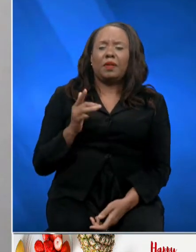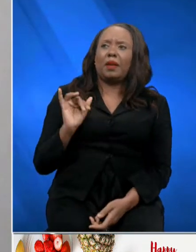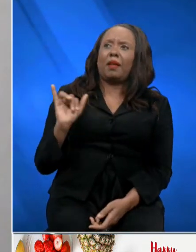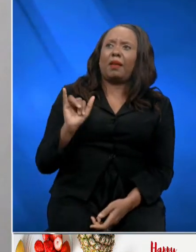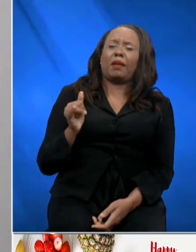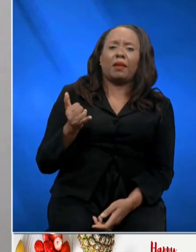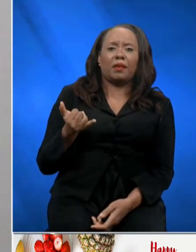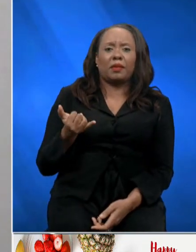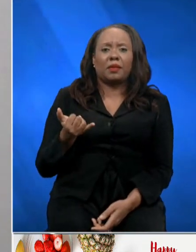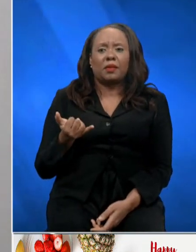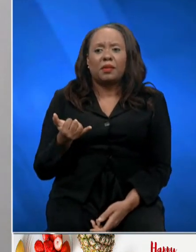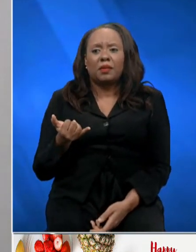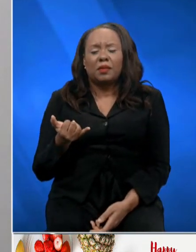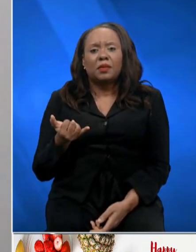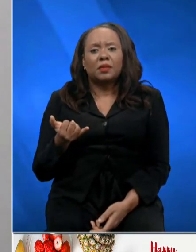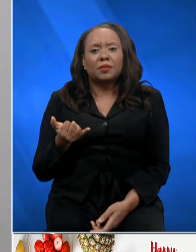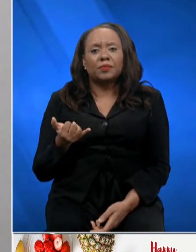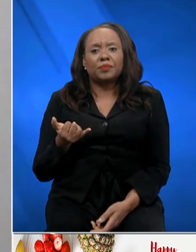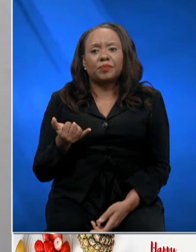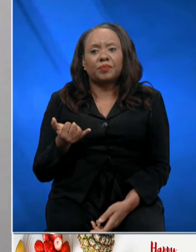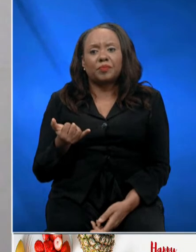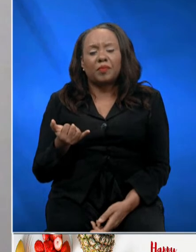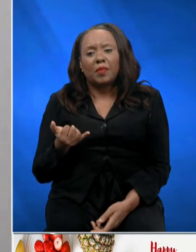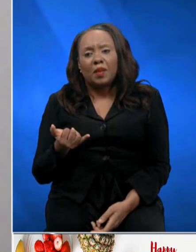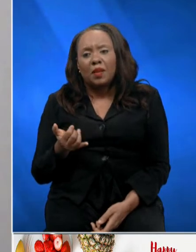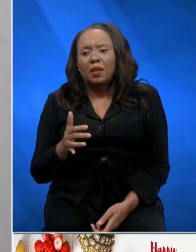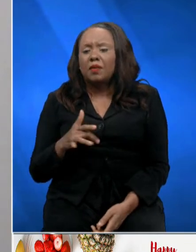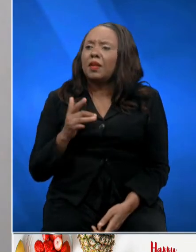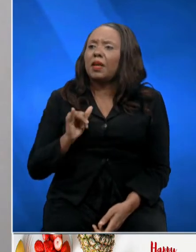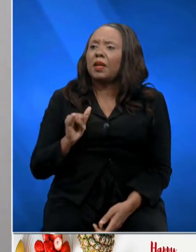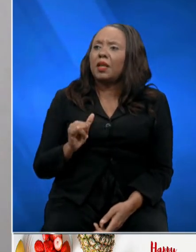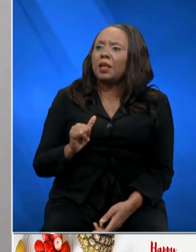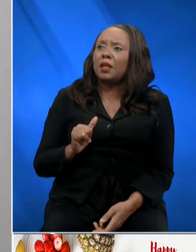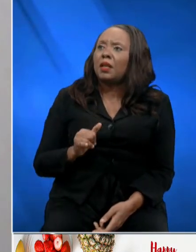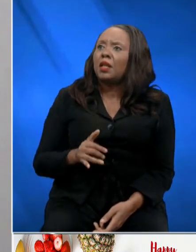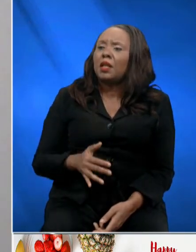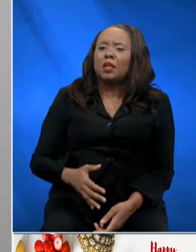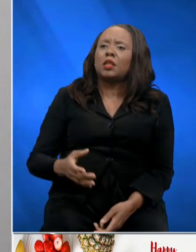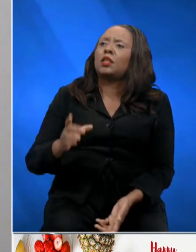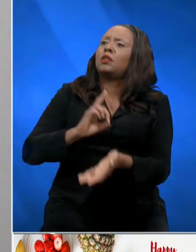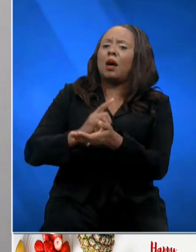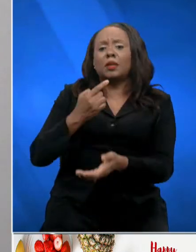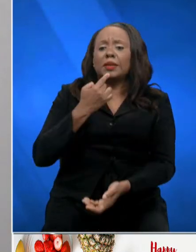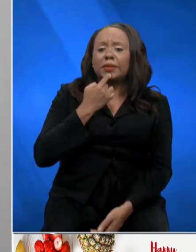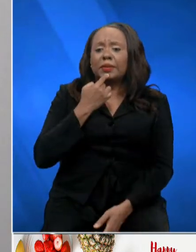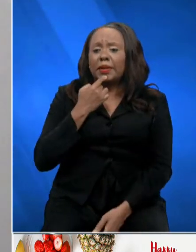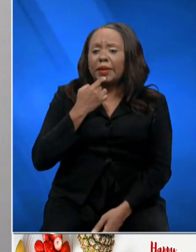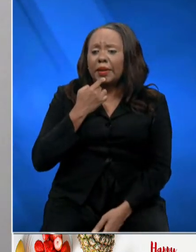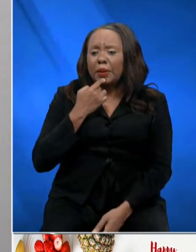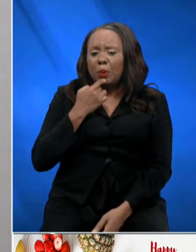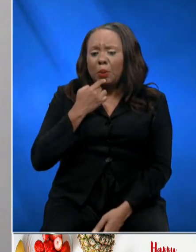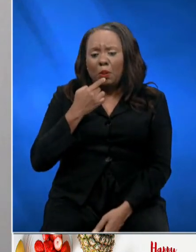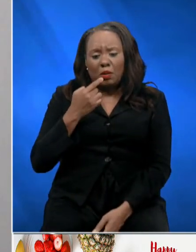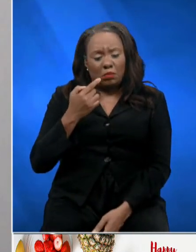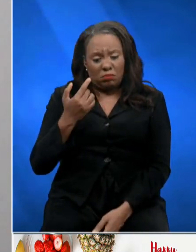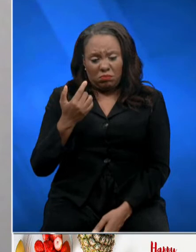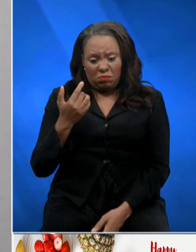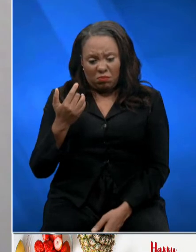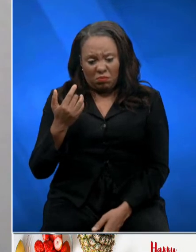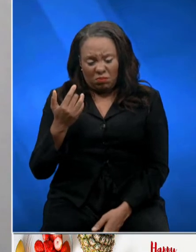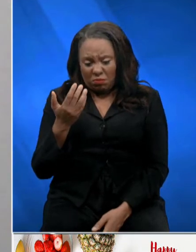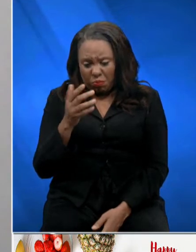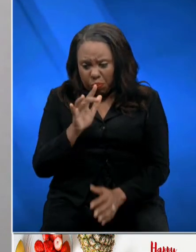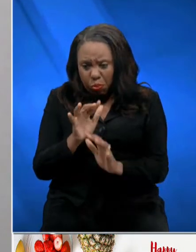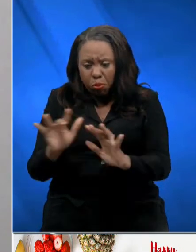paternal relationship with their providers, where it's okay, the doctor said it, so I don't ask any questions. But it's important for you to ask as